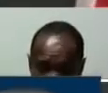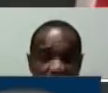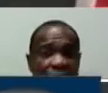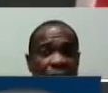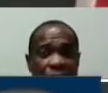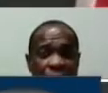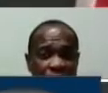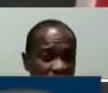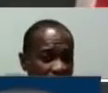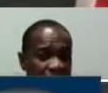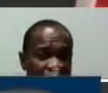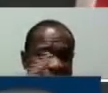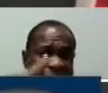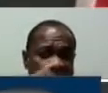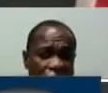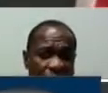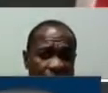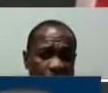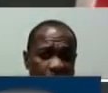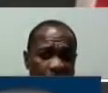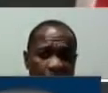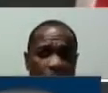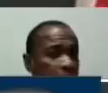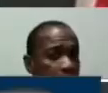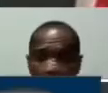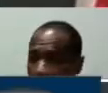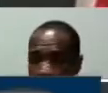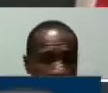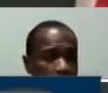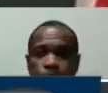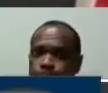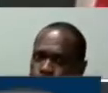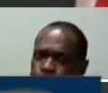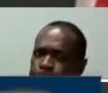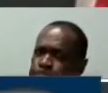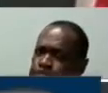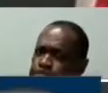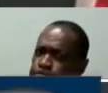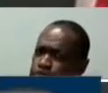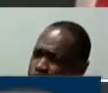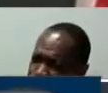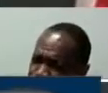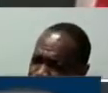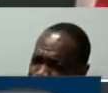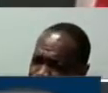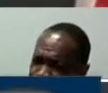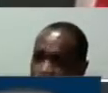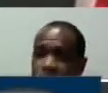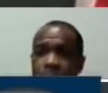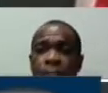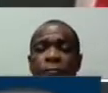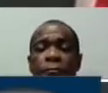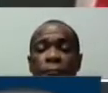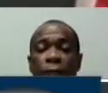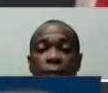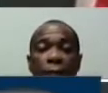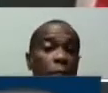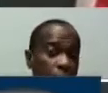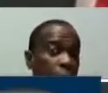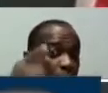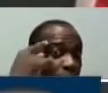receding. Just when we thought that we were getting the worst of the Delta variant, which